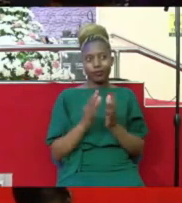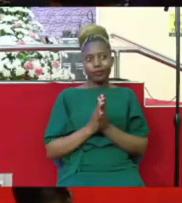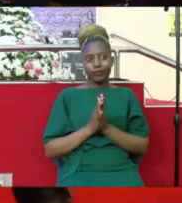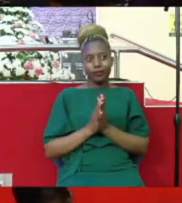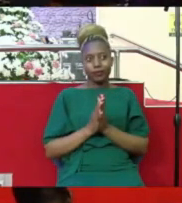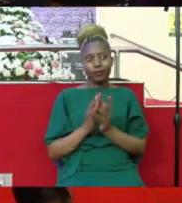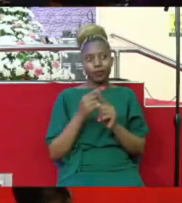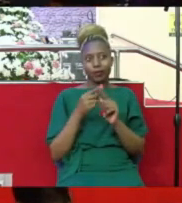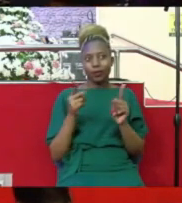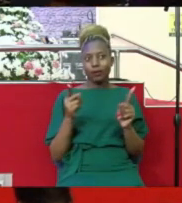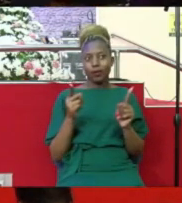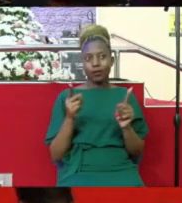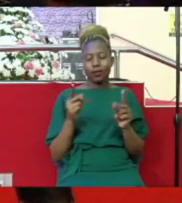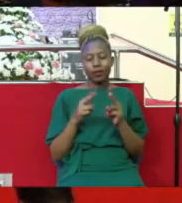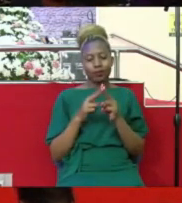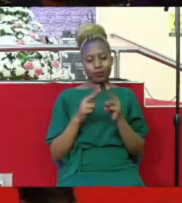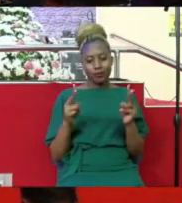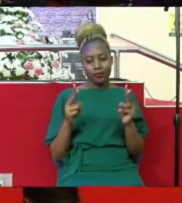But greater is he